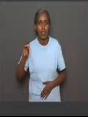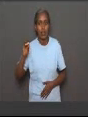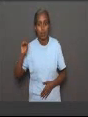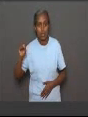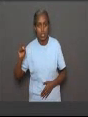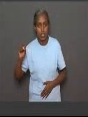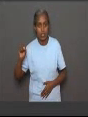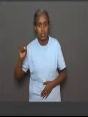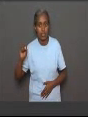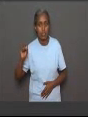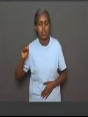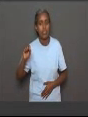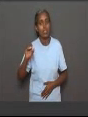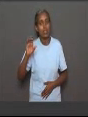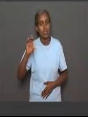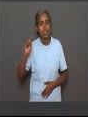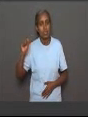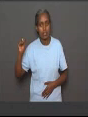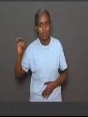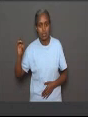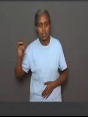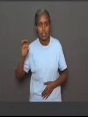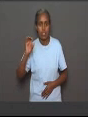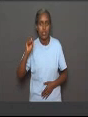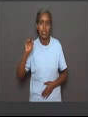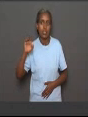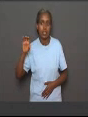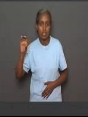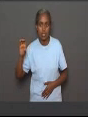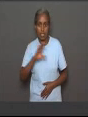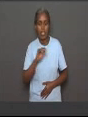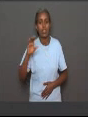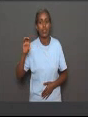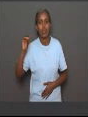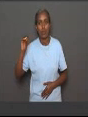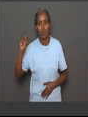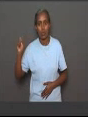cosecant, secant, and cotangent.